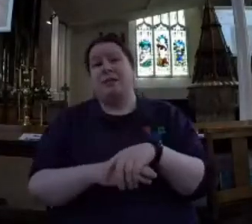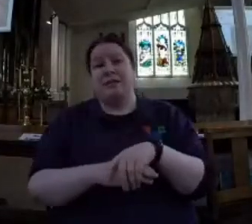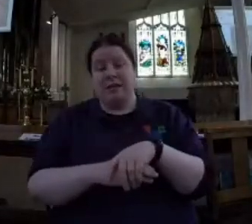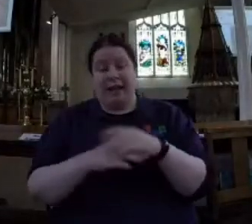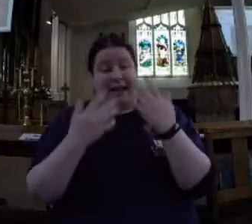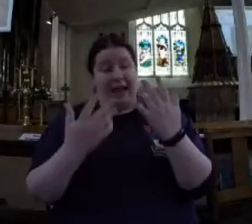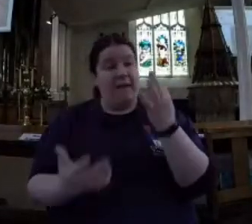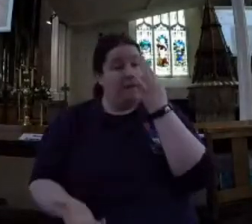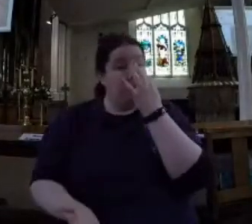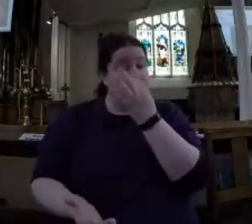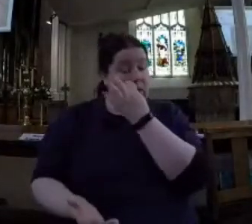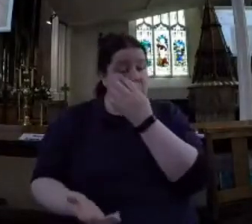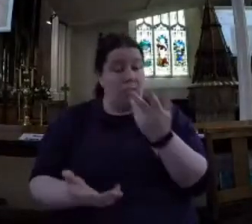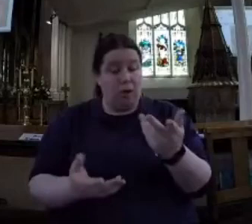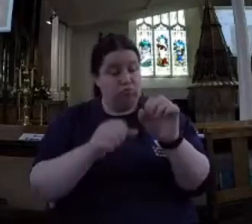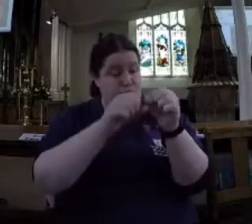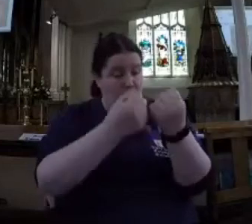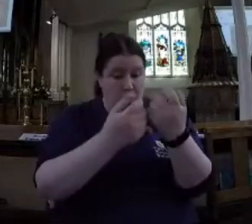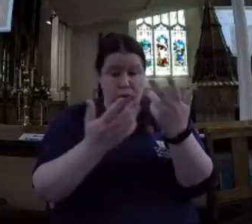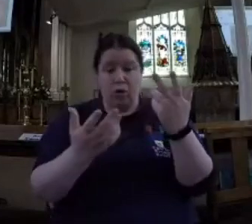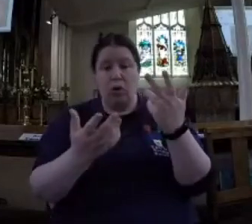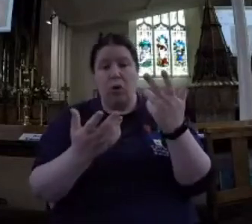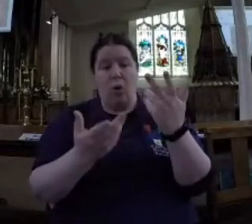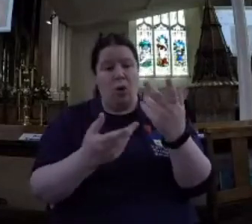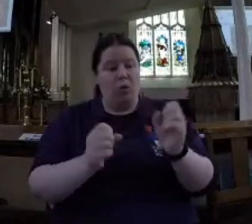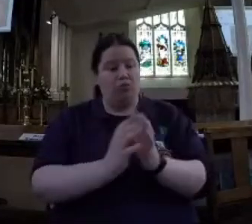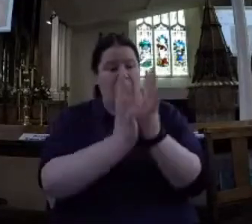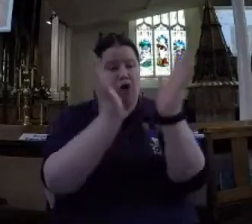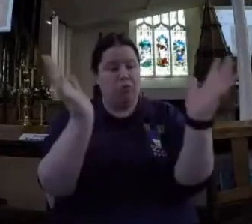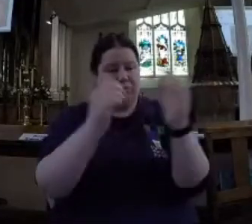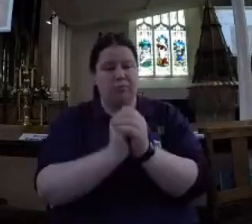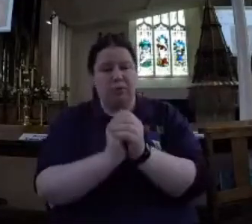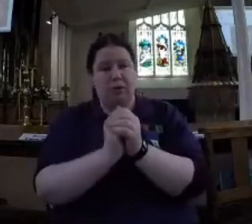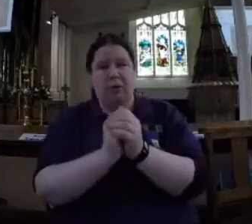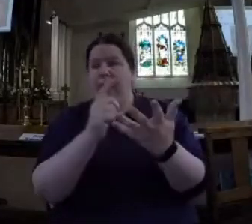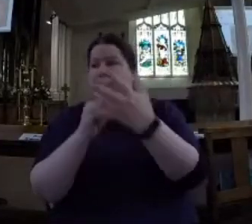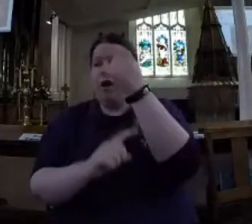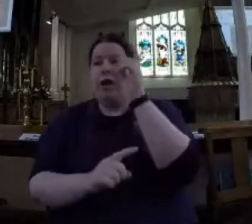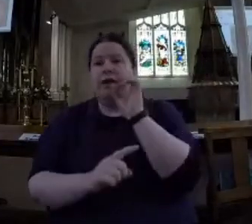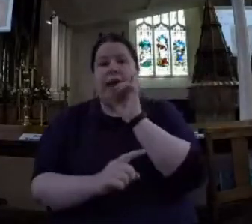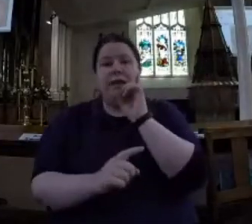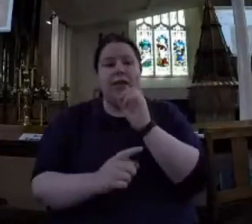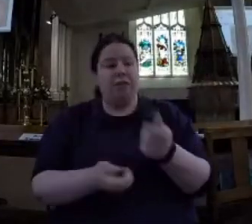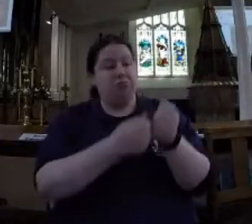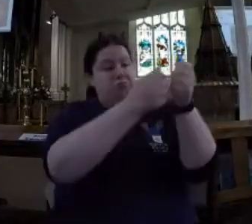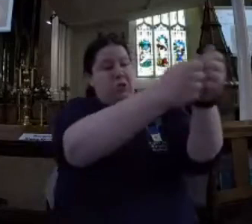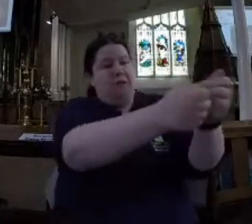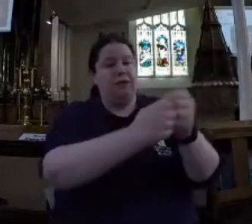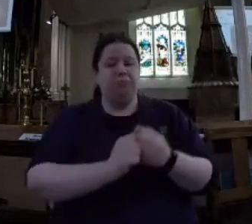floral department has a broken flower or an unused flower arrangement, they find an elderly woman or a little girl and they pin it on